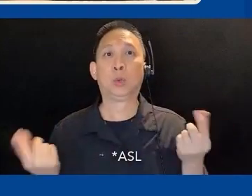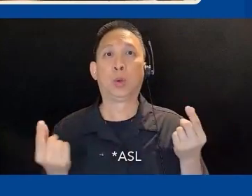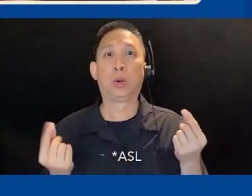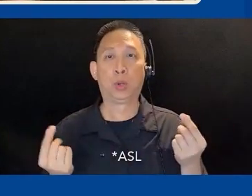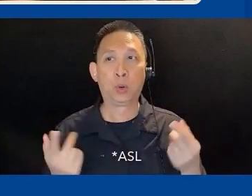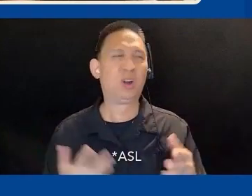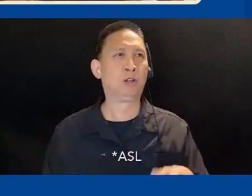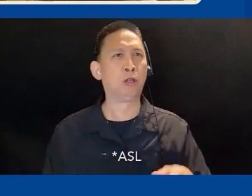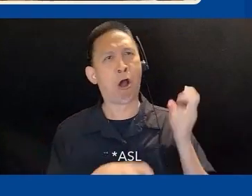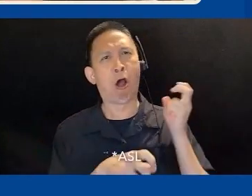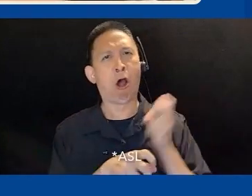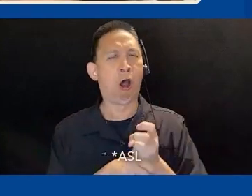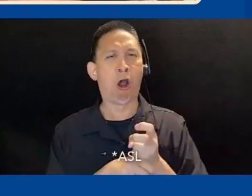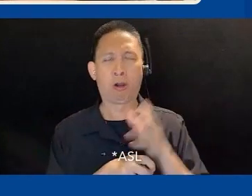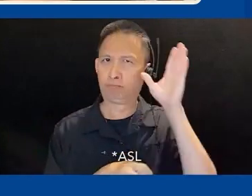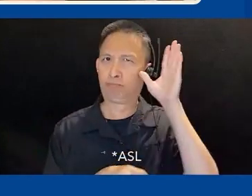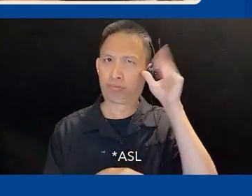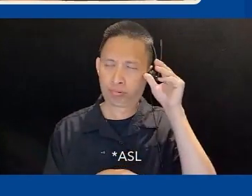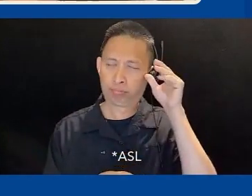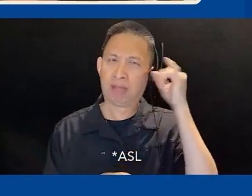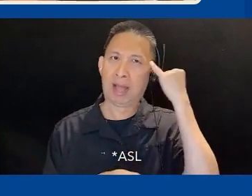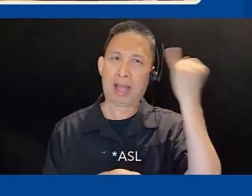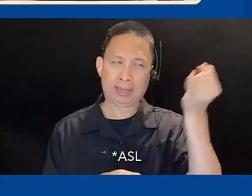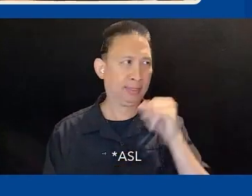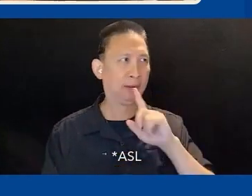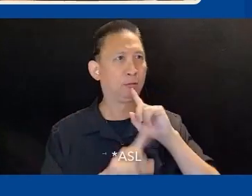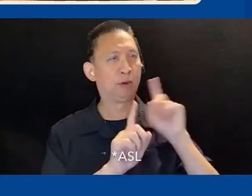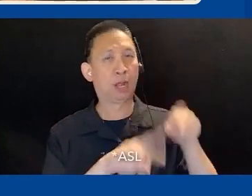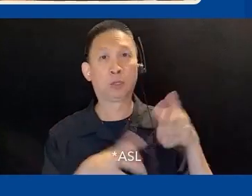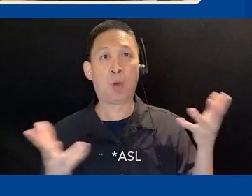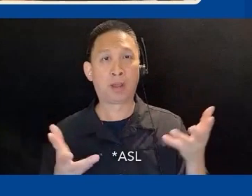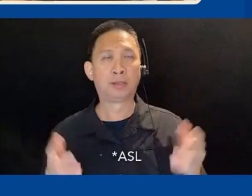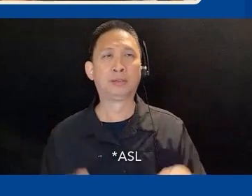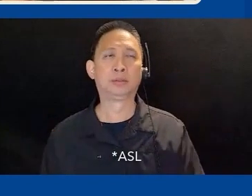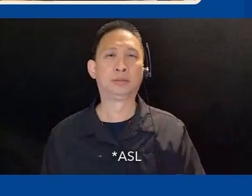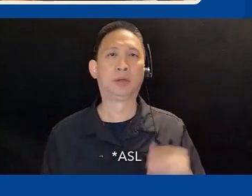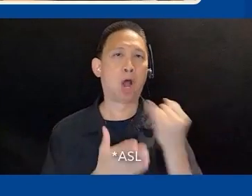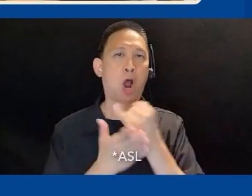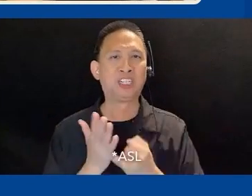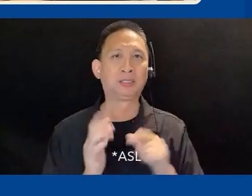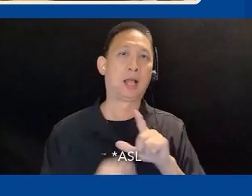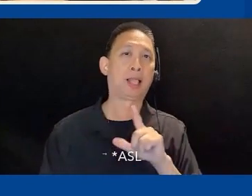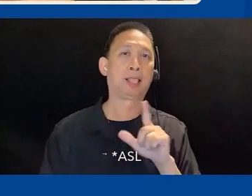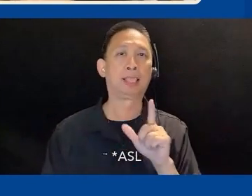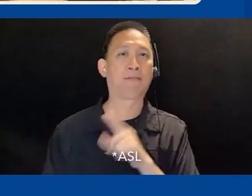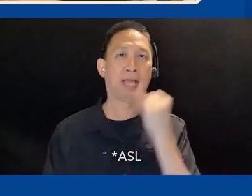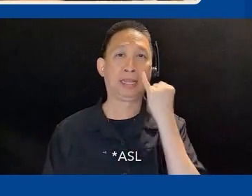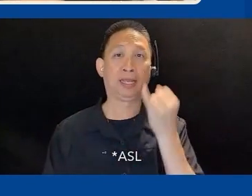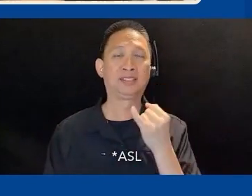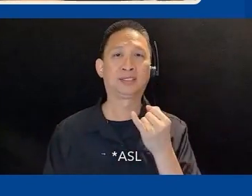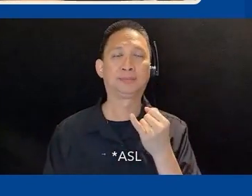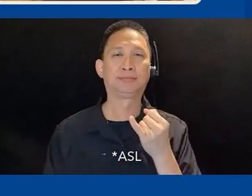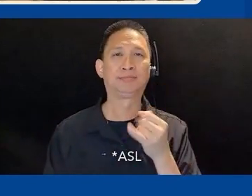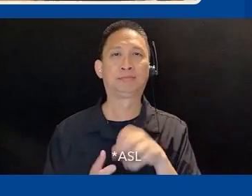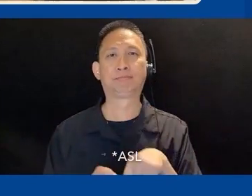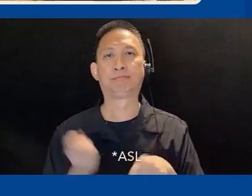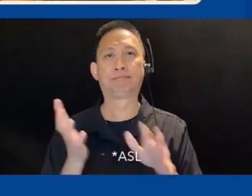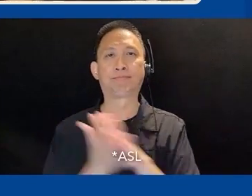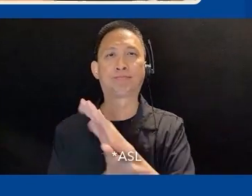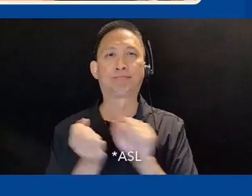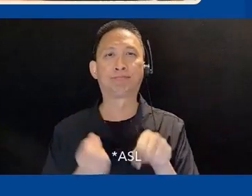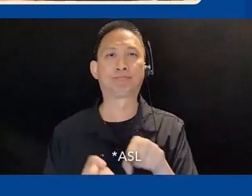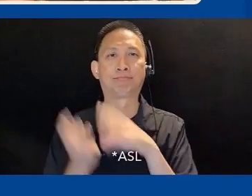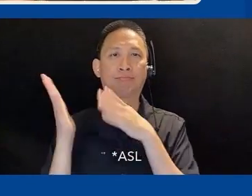supported, and, you know, artistic leftist movements were destroyed, you know, after World War II.